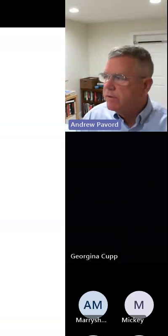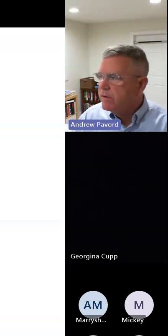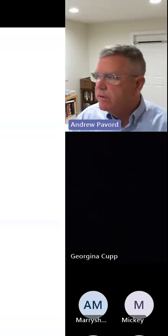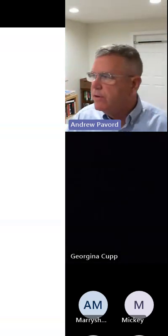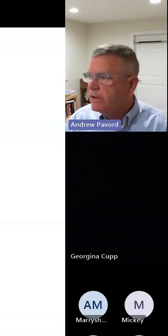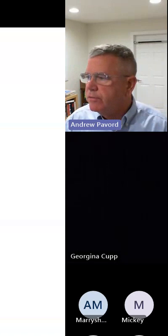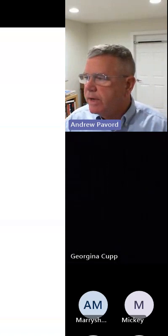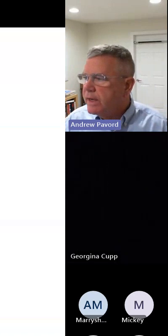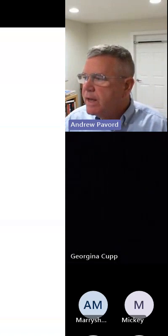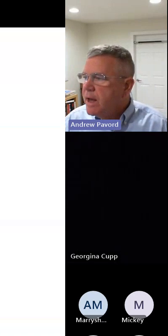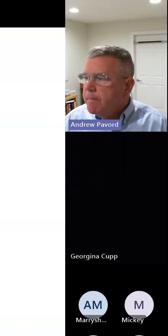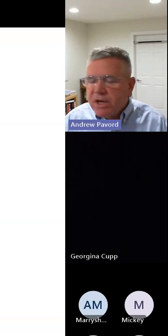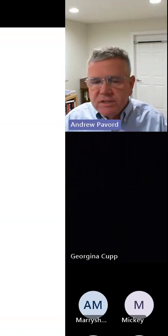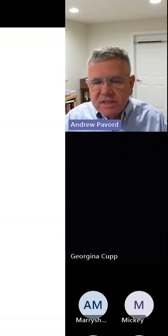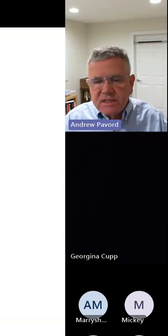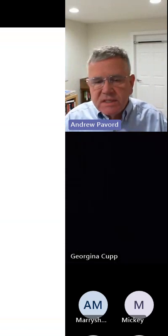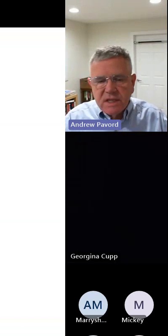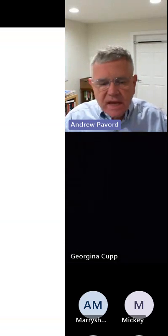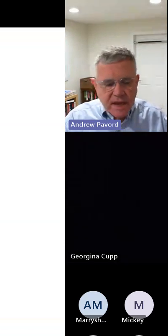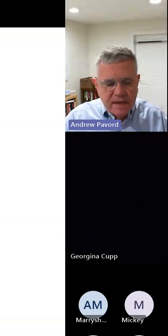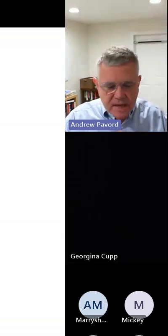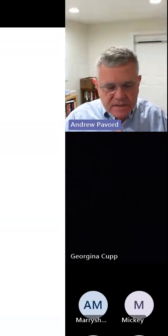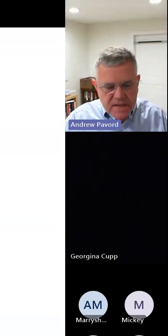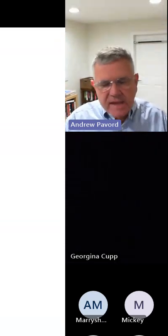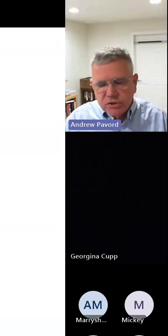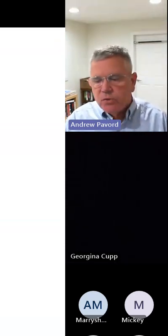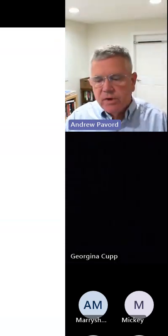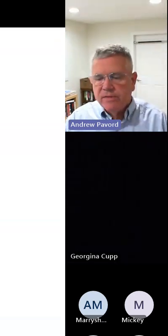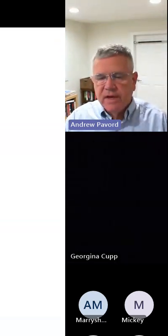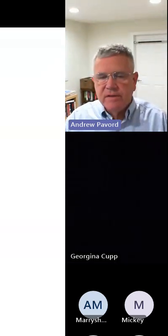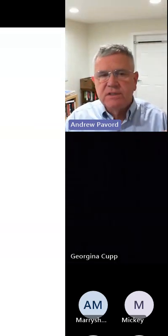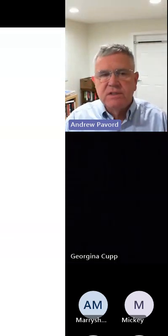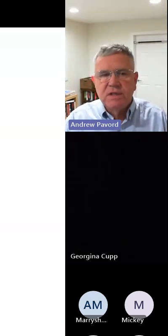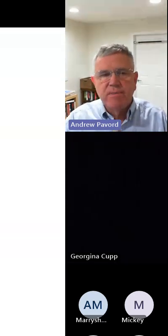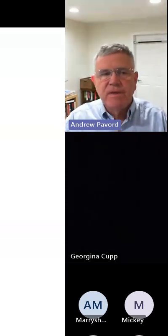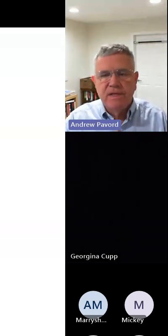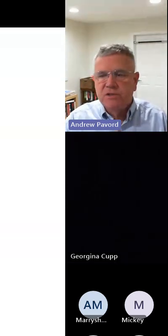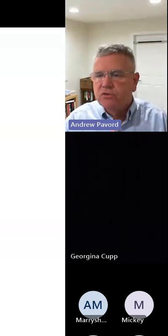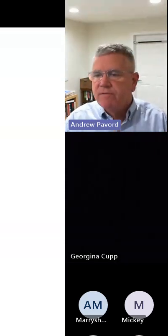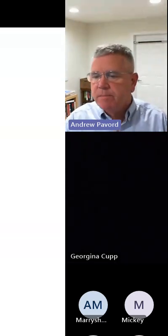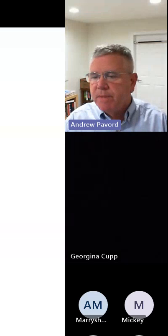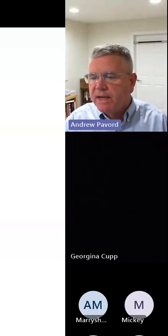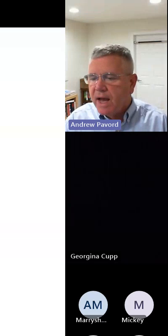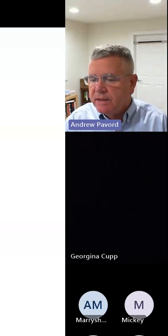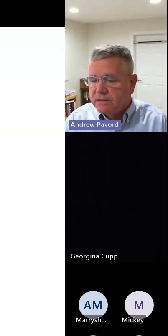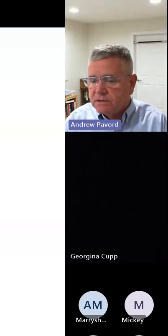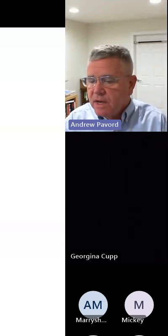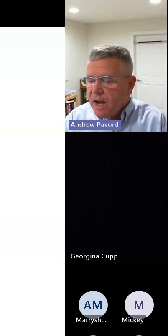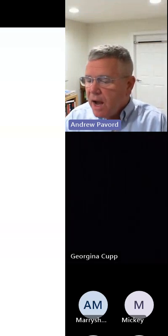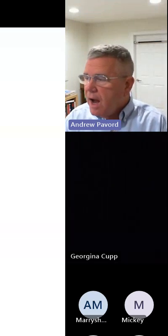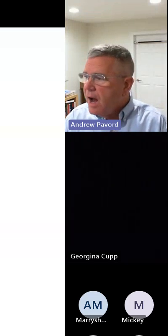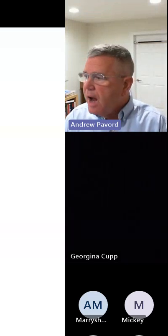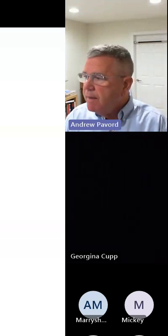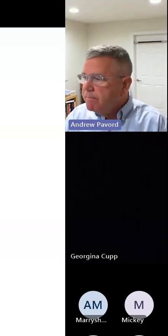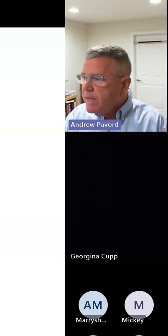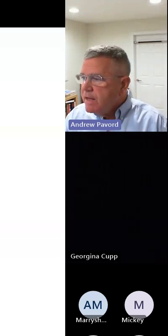SF 133? Because this is like a statutory thing. This is something that is driven by guidance.